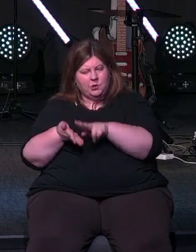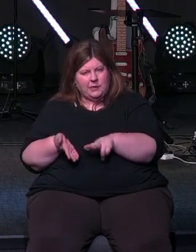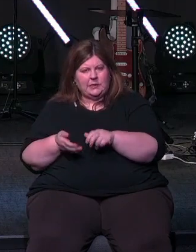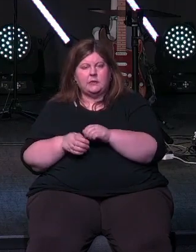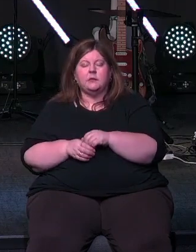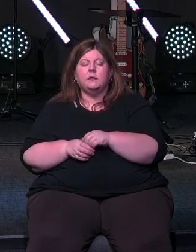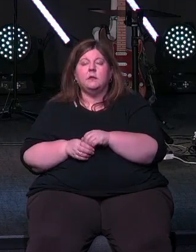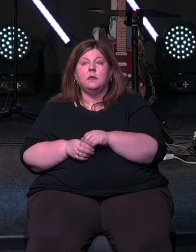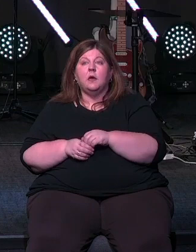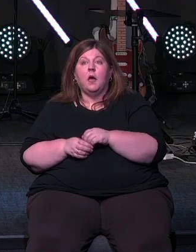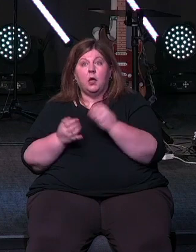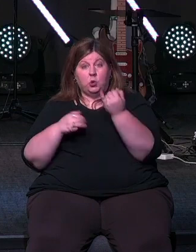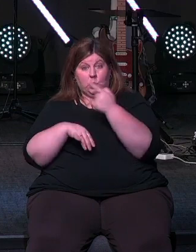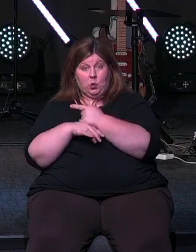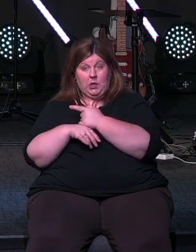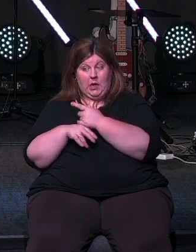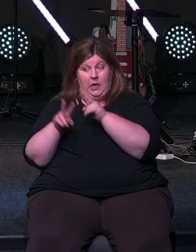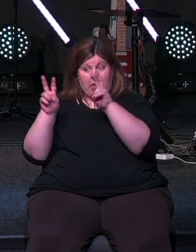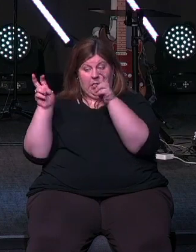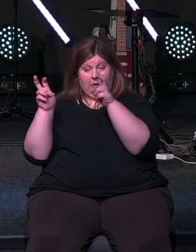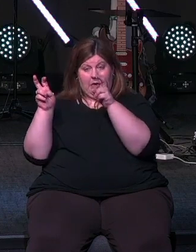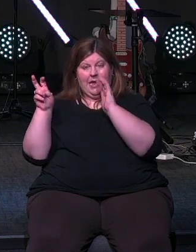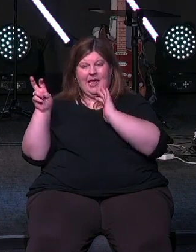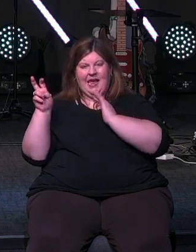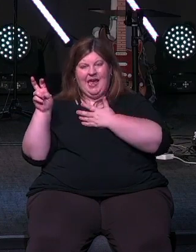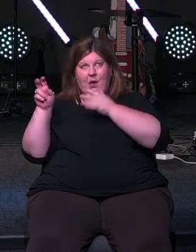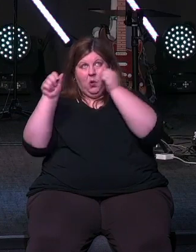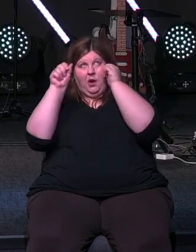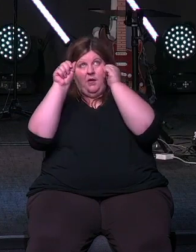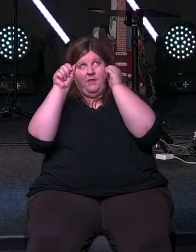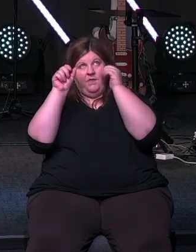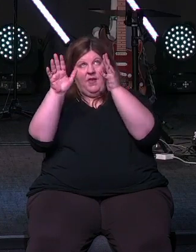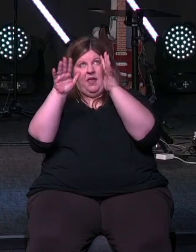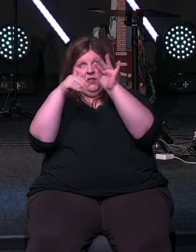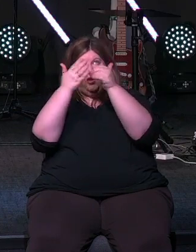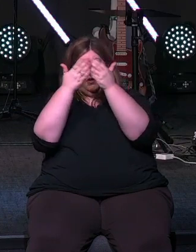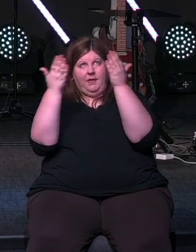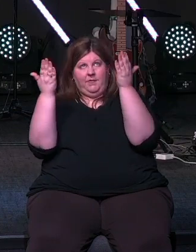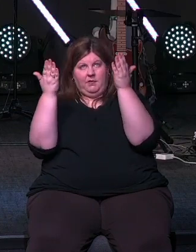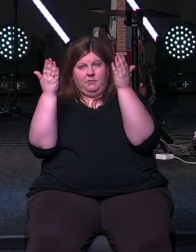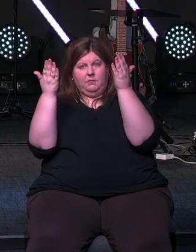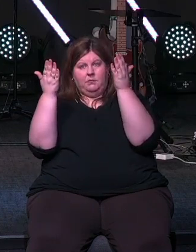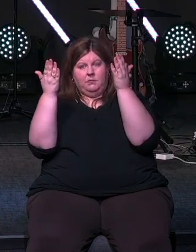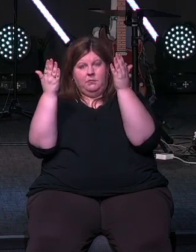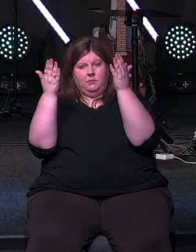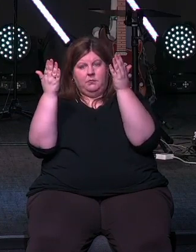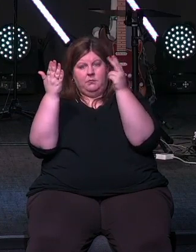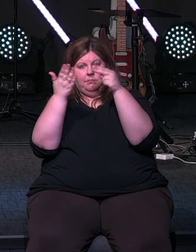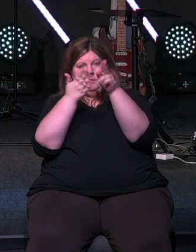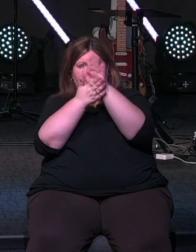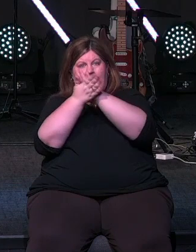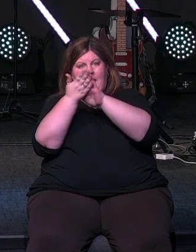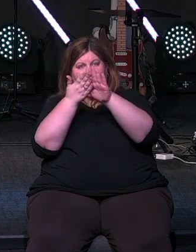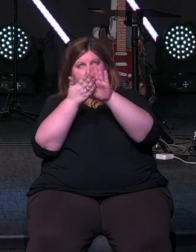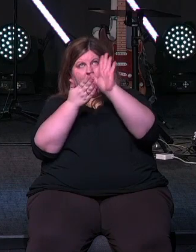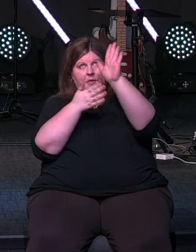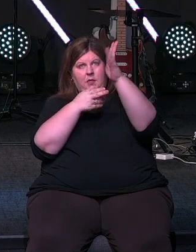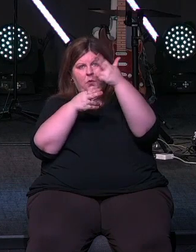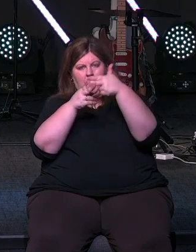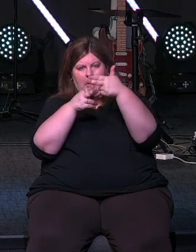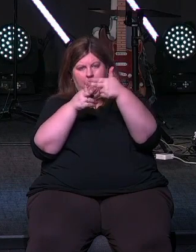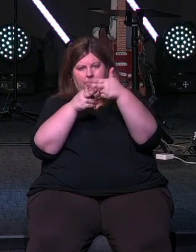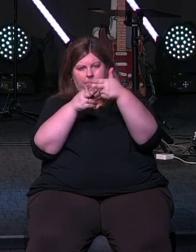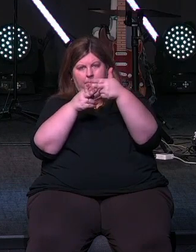only thing we're going to unpack together is this: "Our Father in heaven, hallowed be your